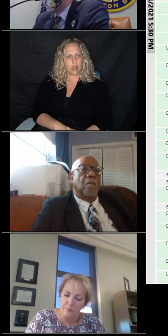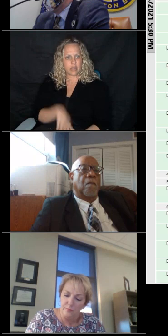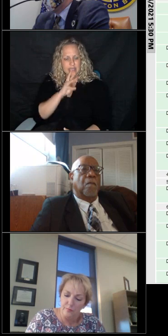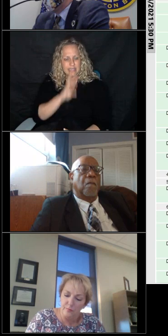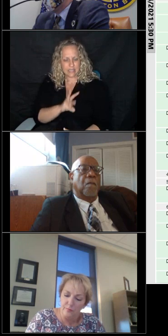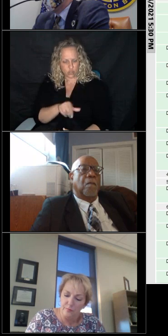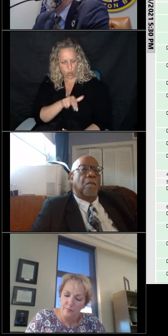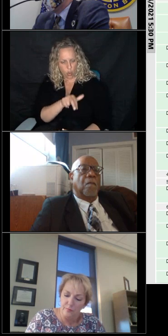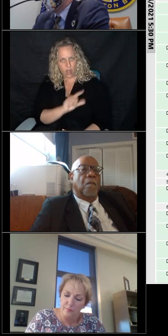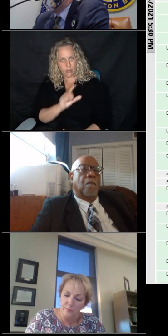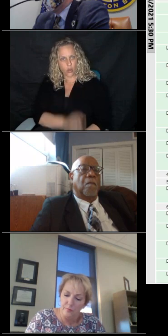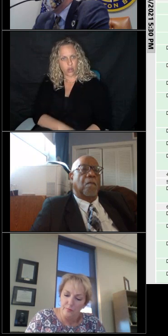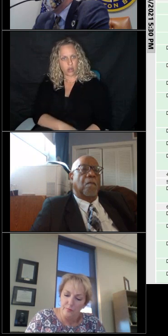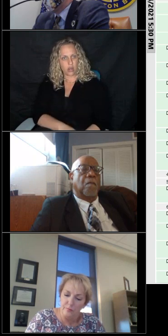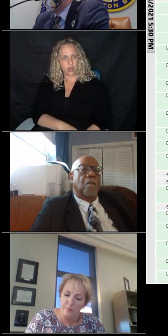library?